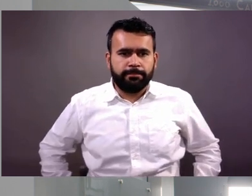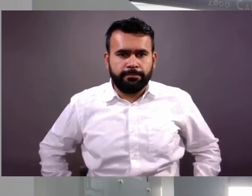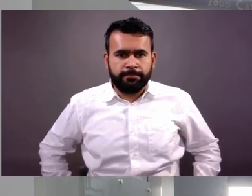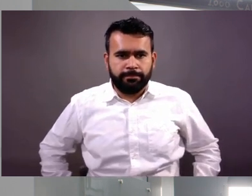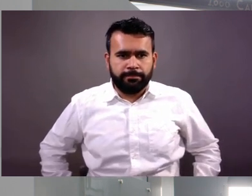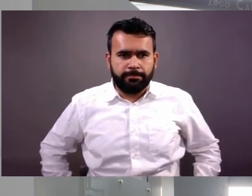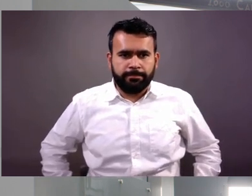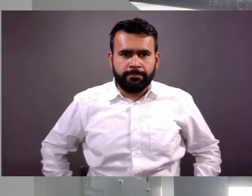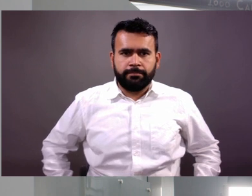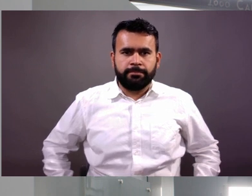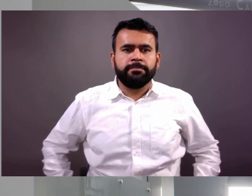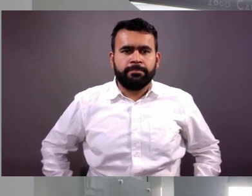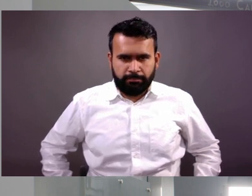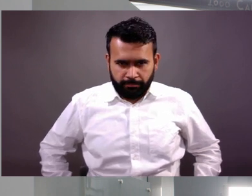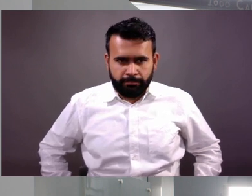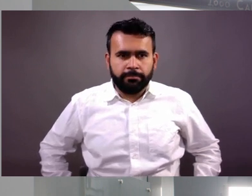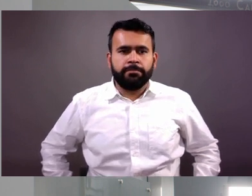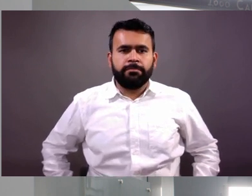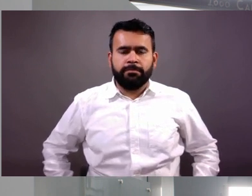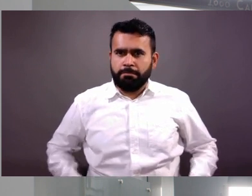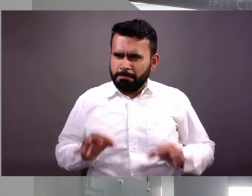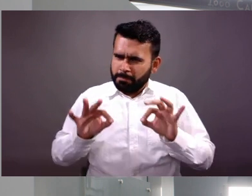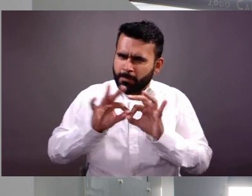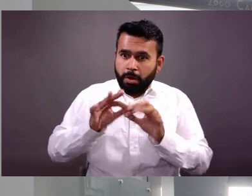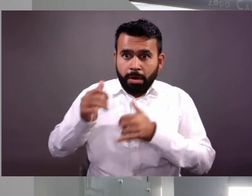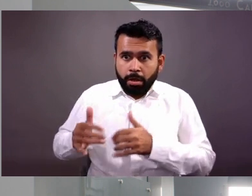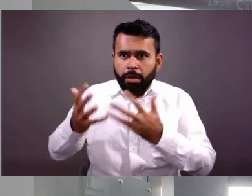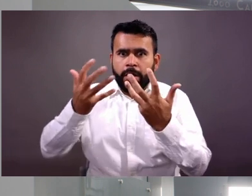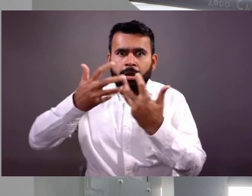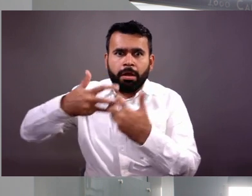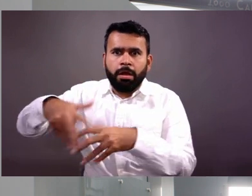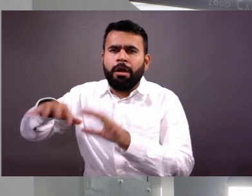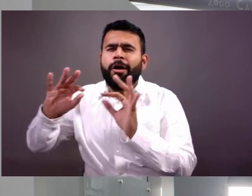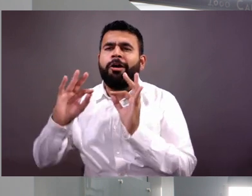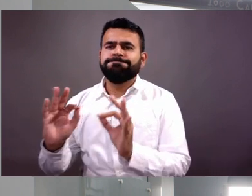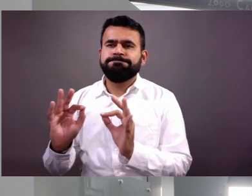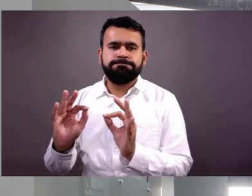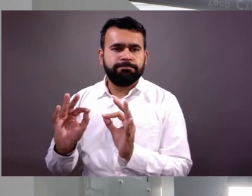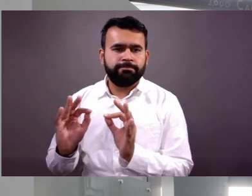foot. When you lead with your elbow, it pulls your heel around.